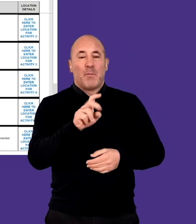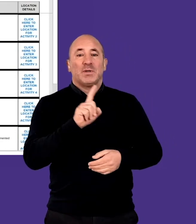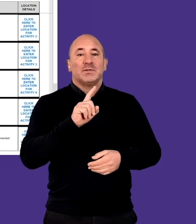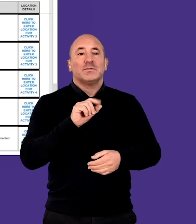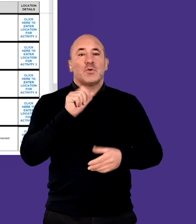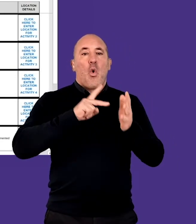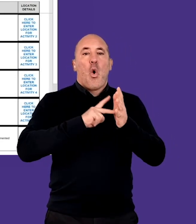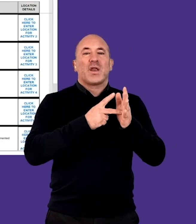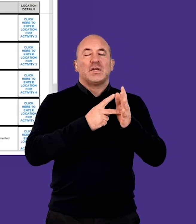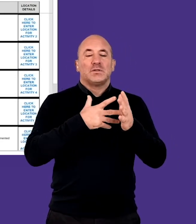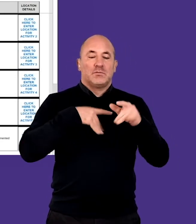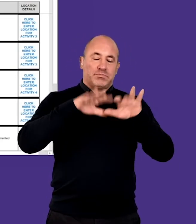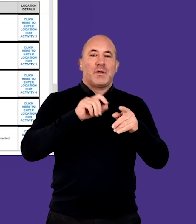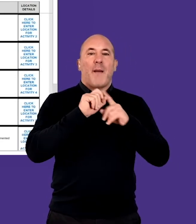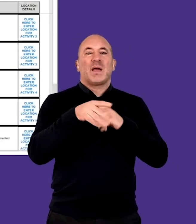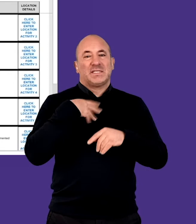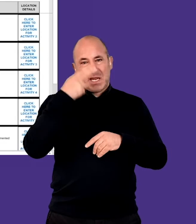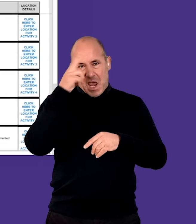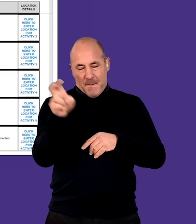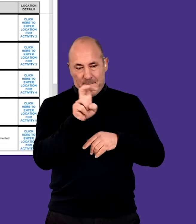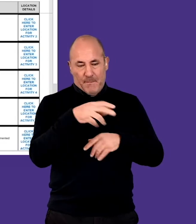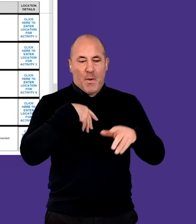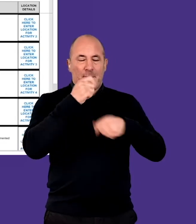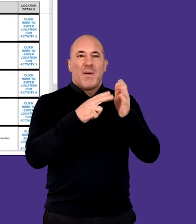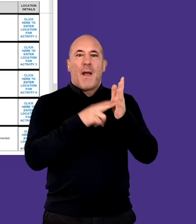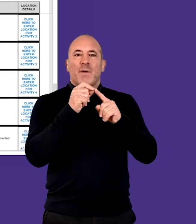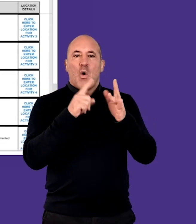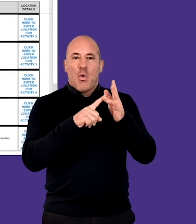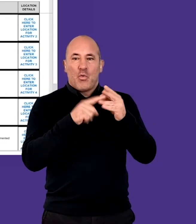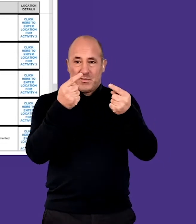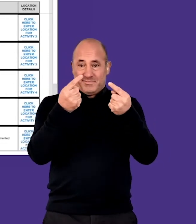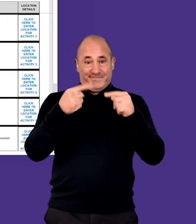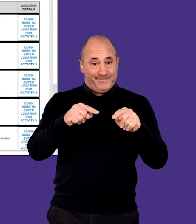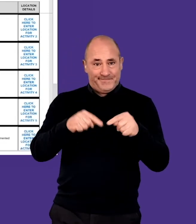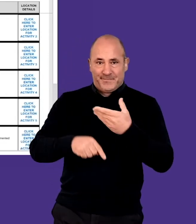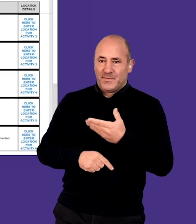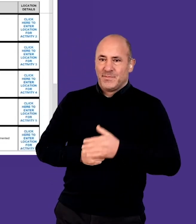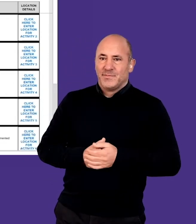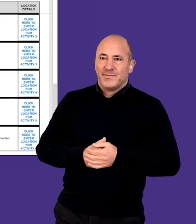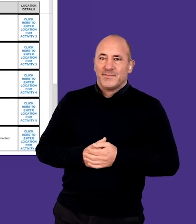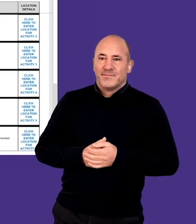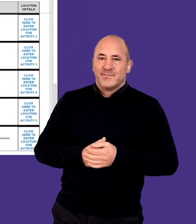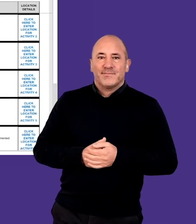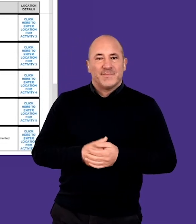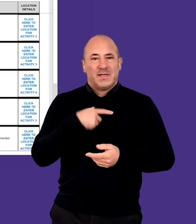you'll need to state the name of the organisation making the application to become an NPO. And in this box here,